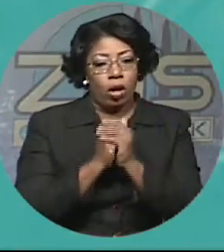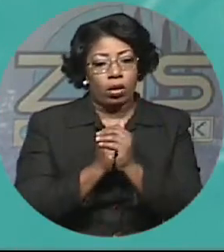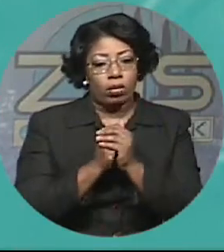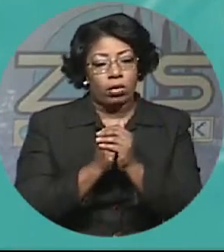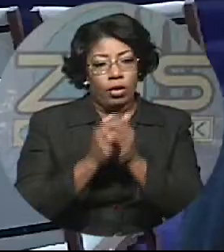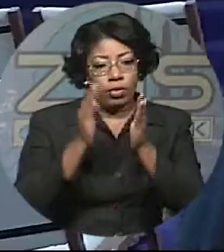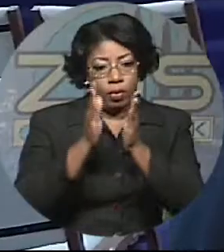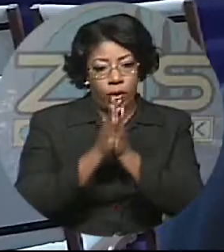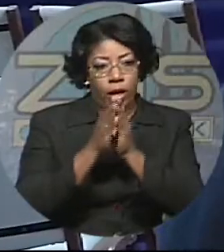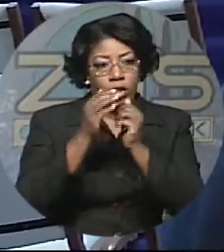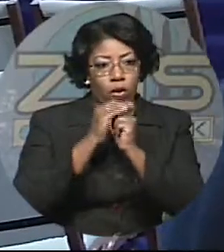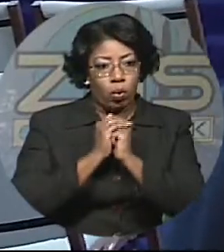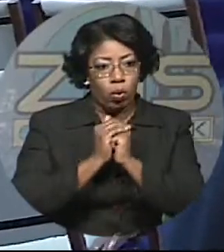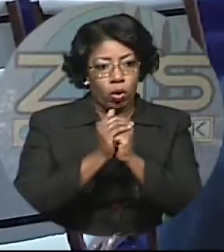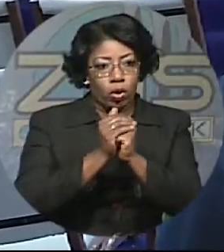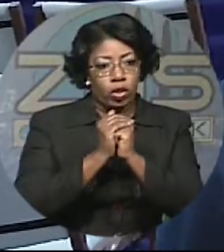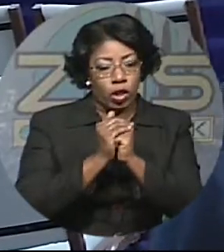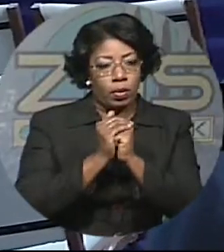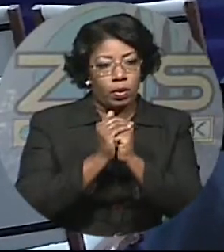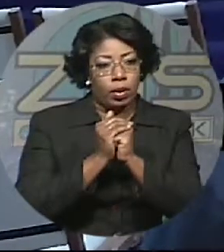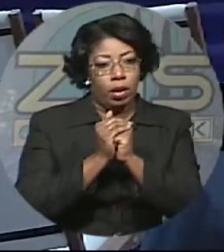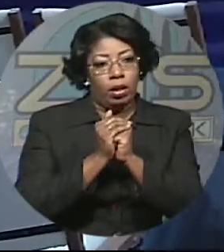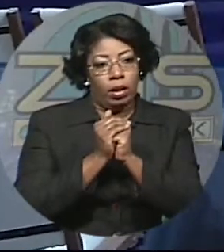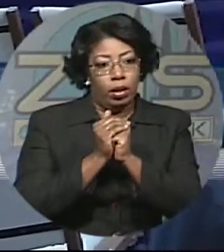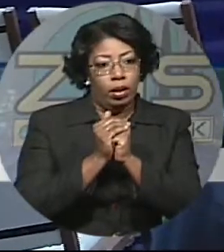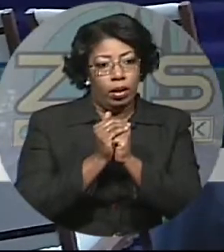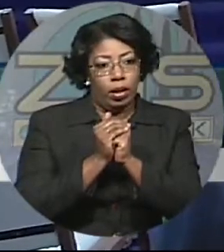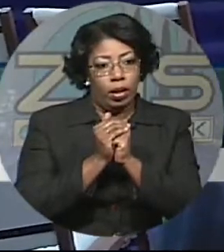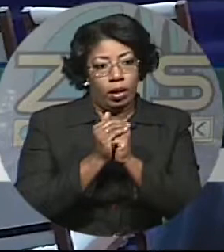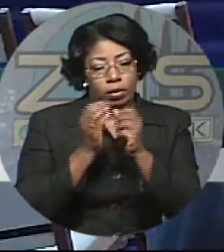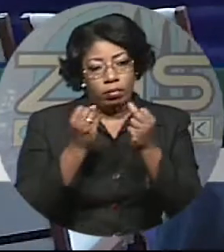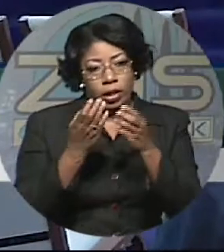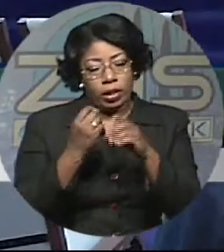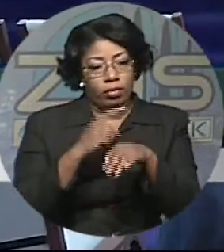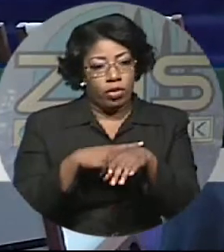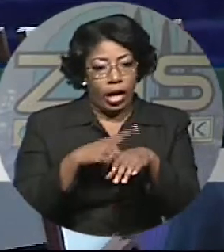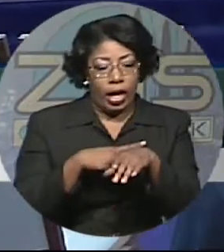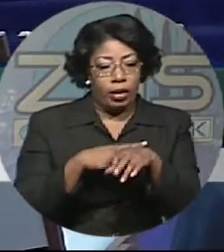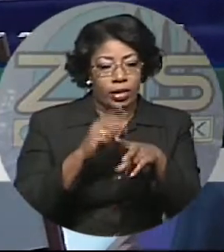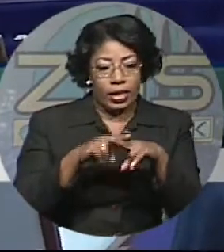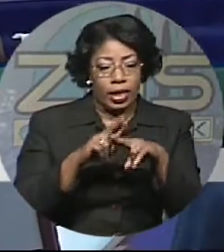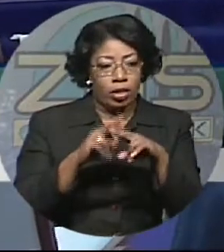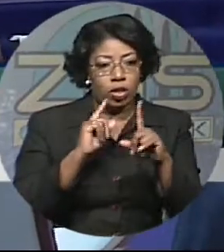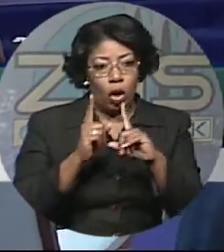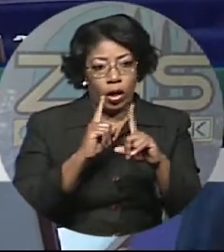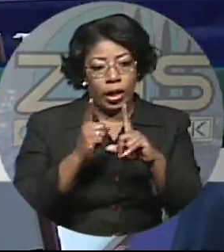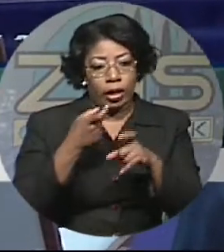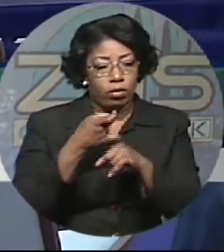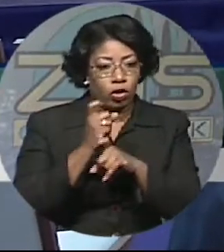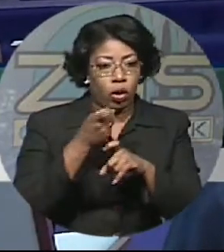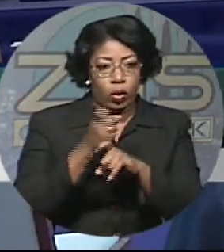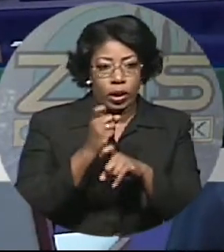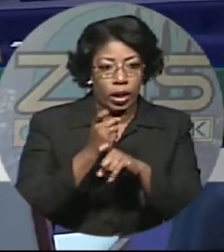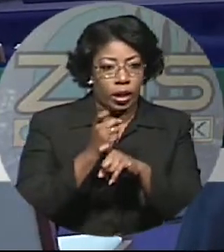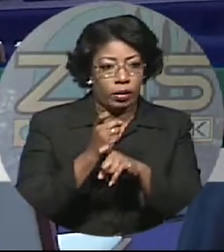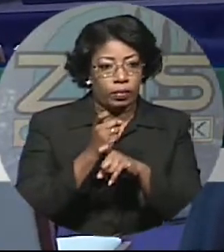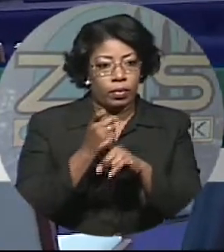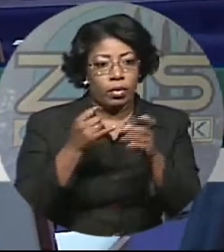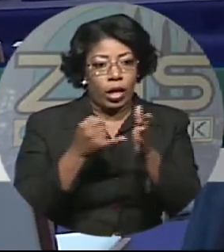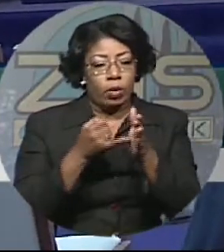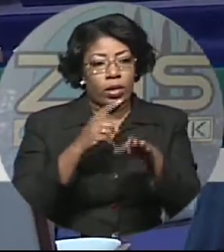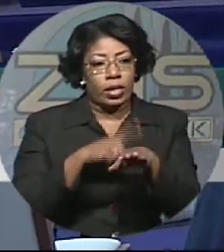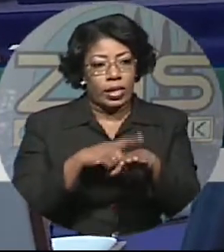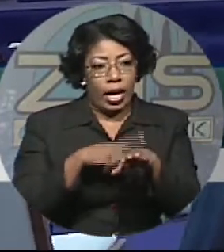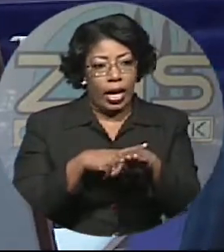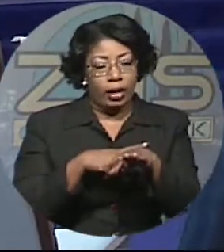hunts around the whole entire premises, to cracking jokes and different games. So it was a time